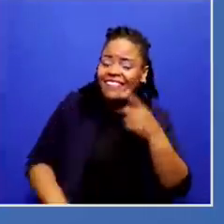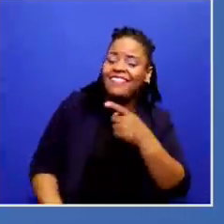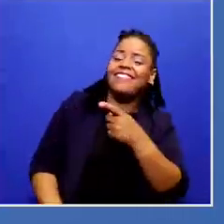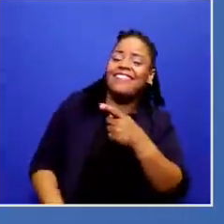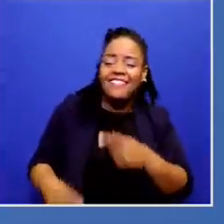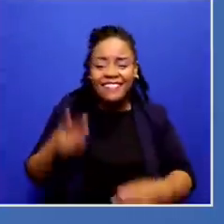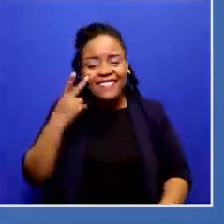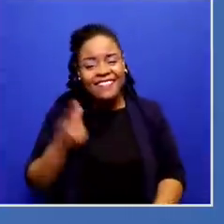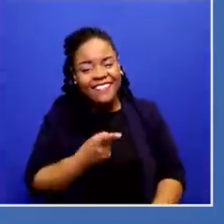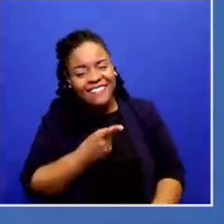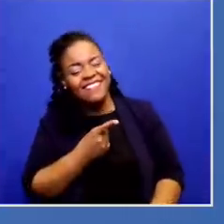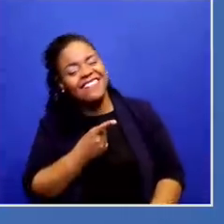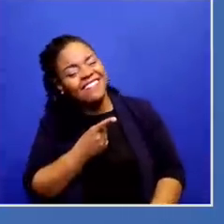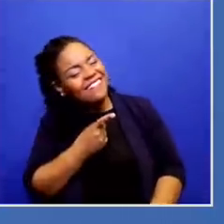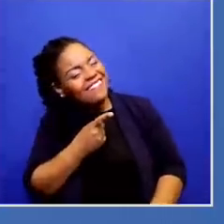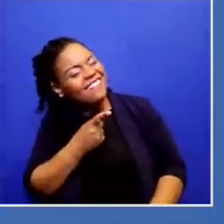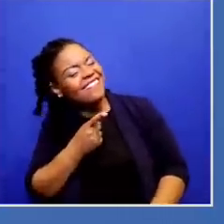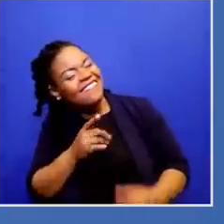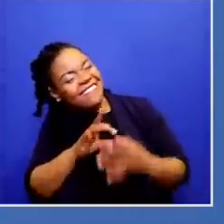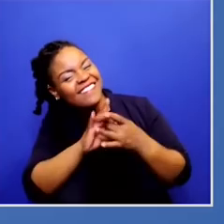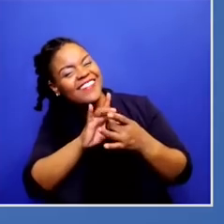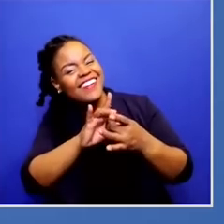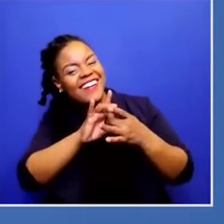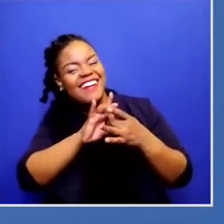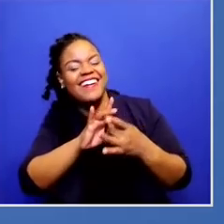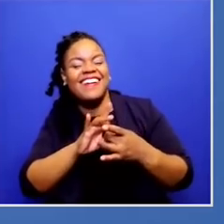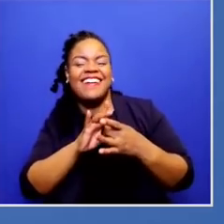baby brother, yeah.